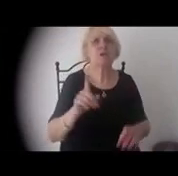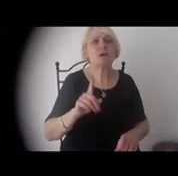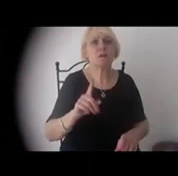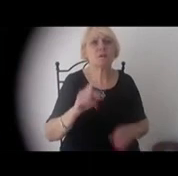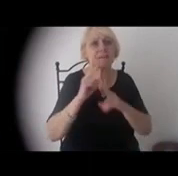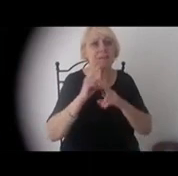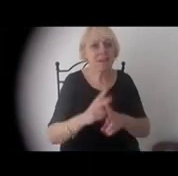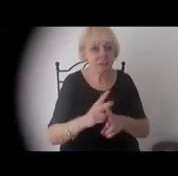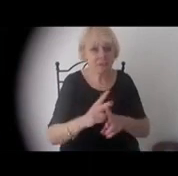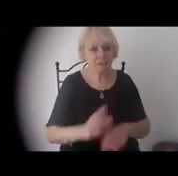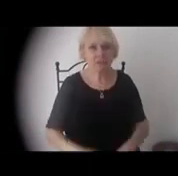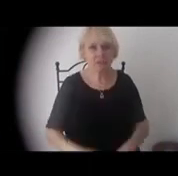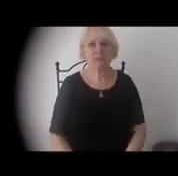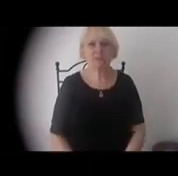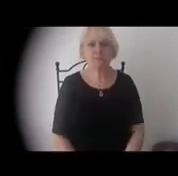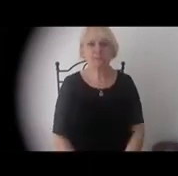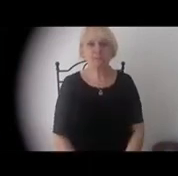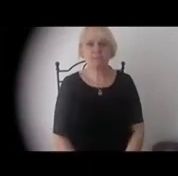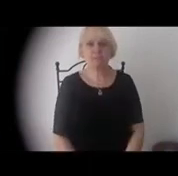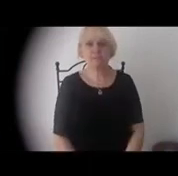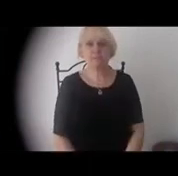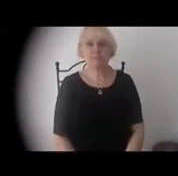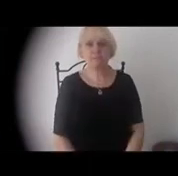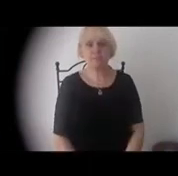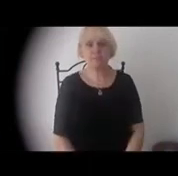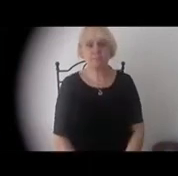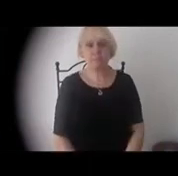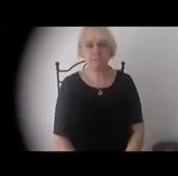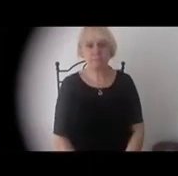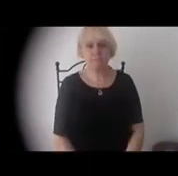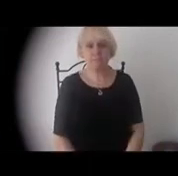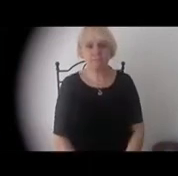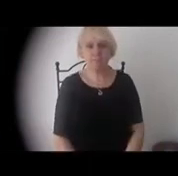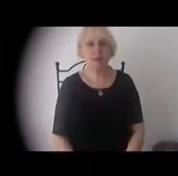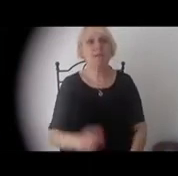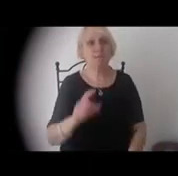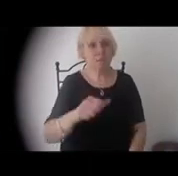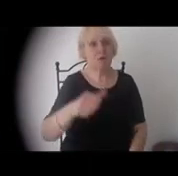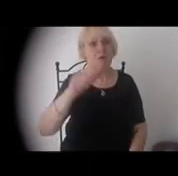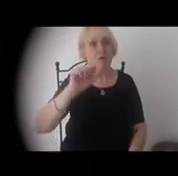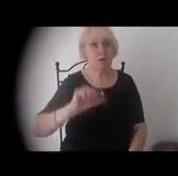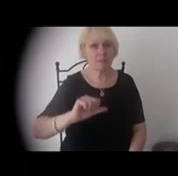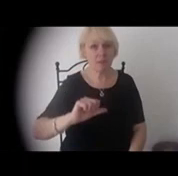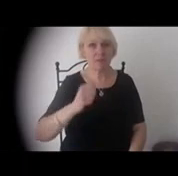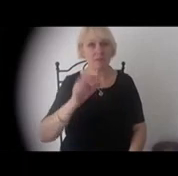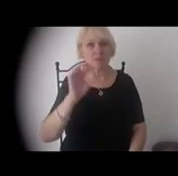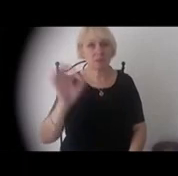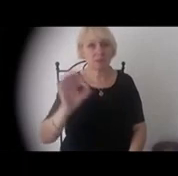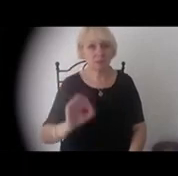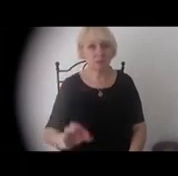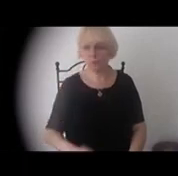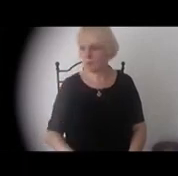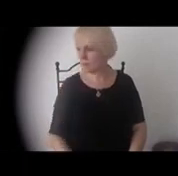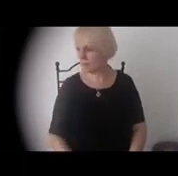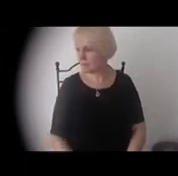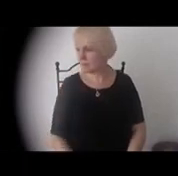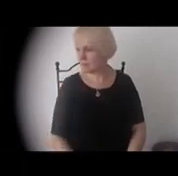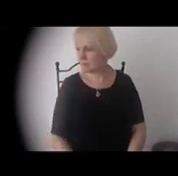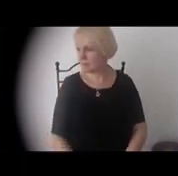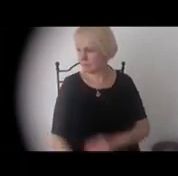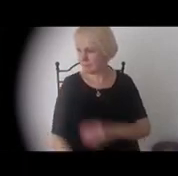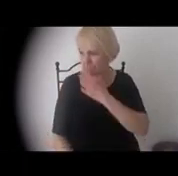support we've got for young carers, if you can think about that. I'm going to move on to the next question and then hopefully pick that